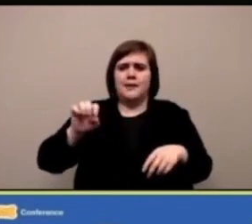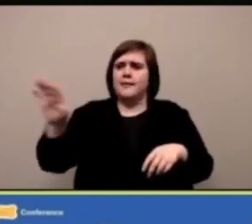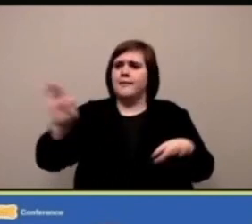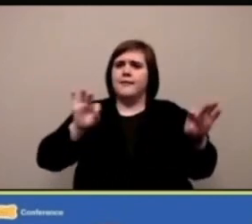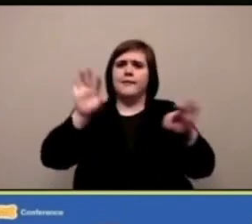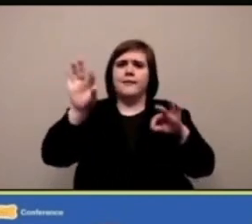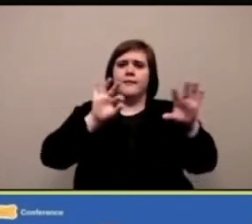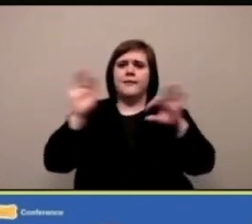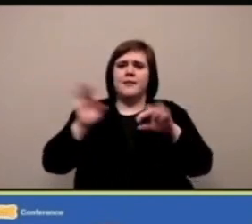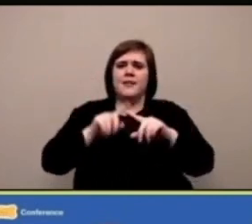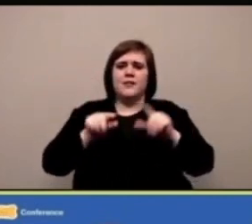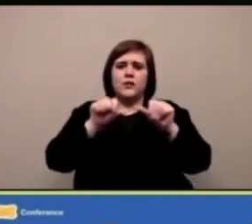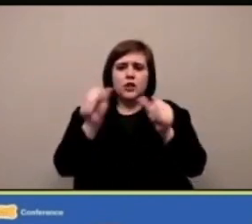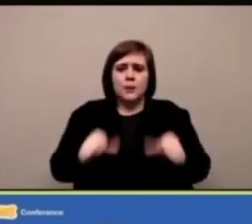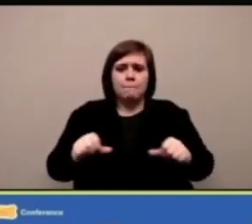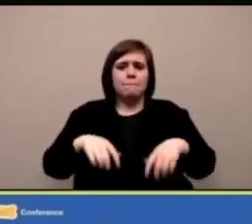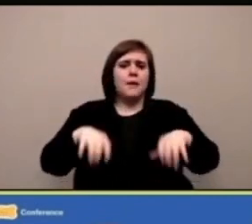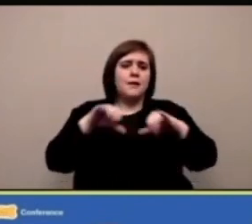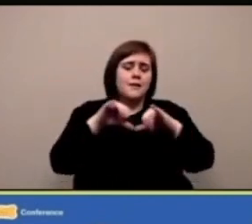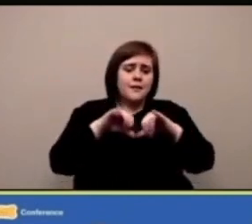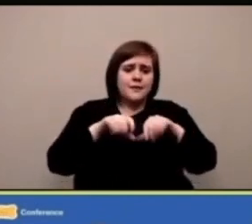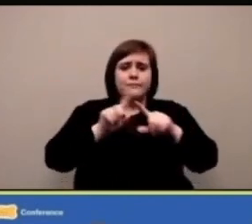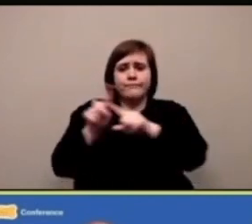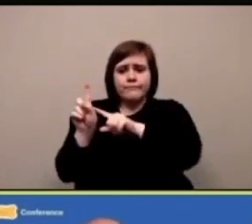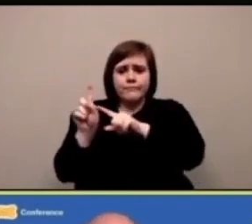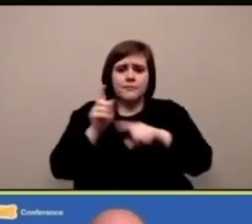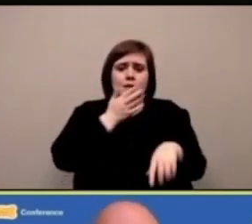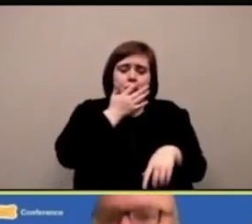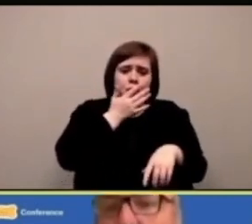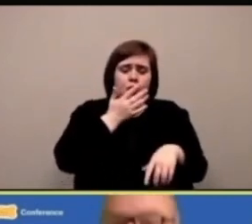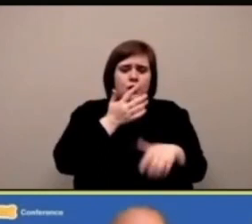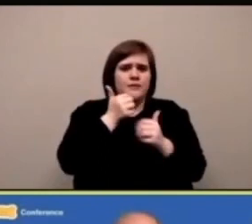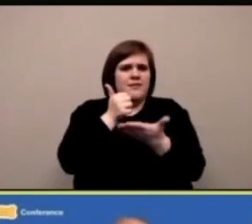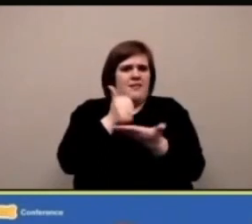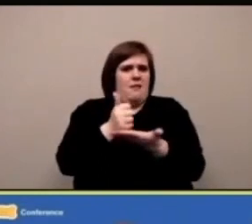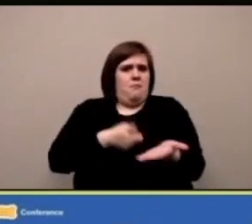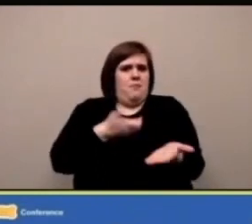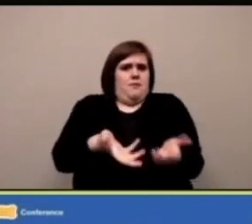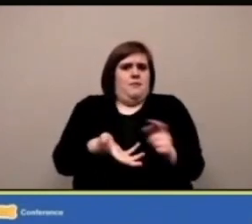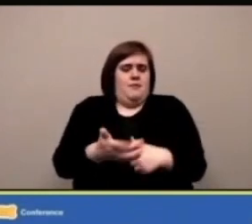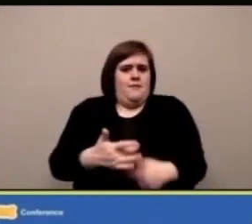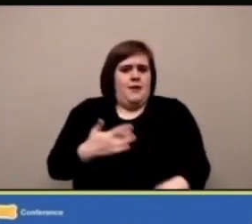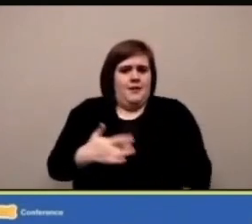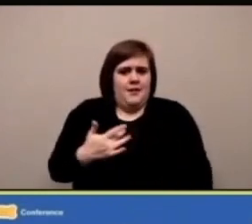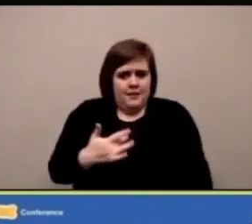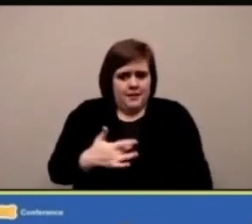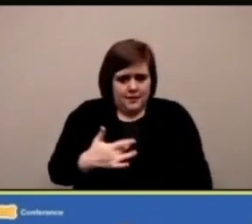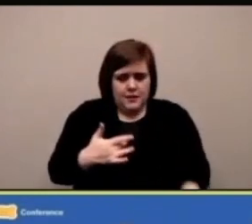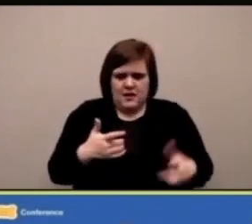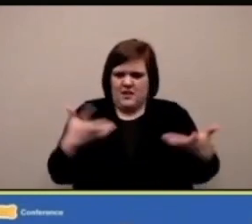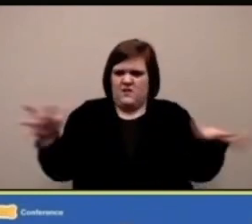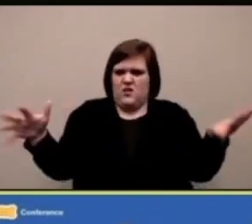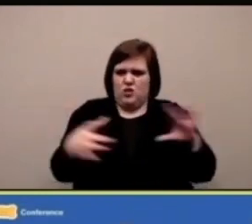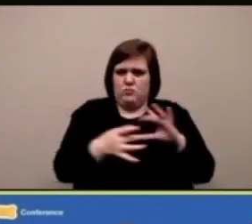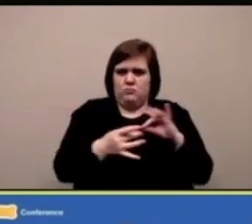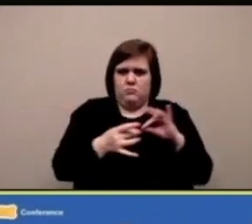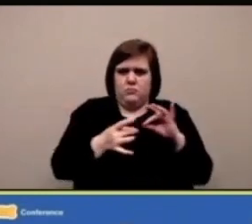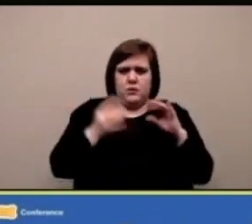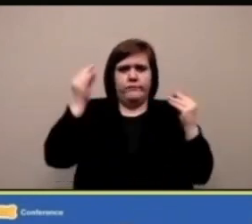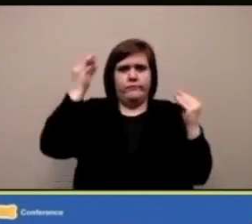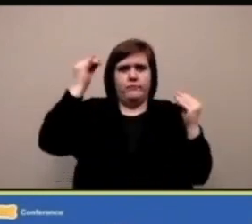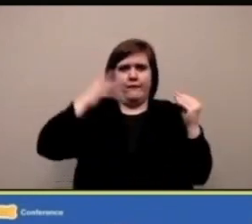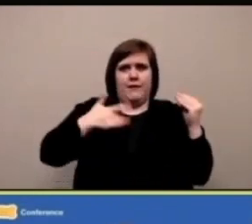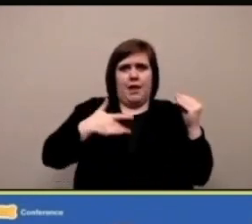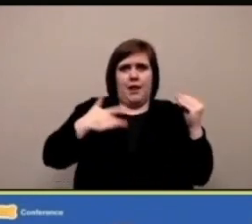of all different shapes, sizes, and colors to help you express a feeling. So as I mentioned before, you might want to have a feeling in mind or an